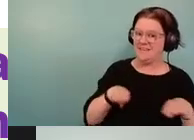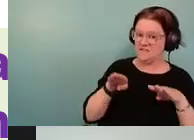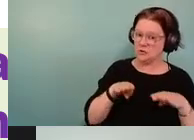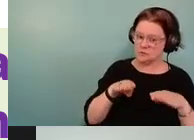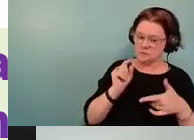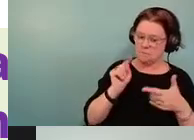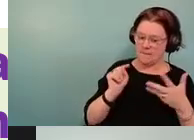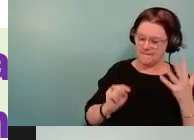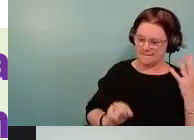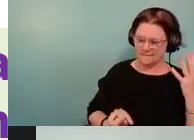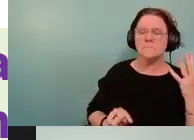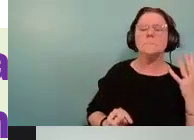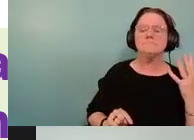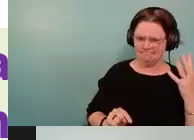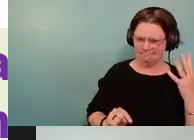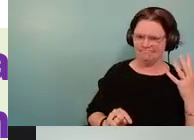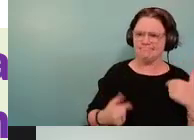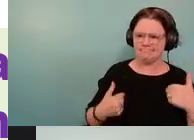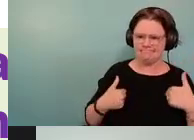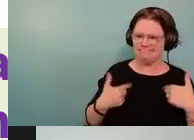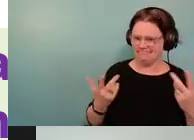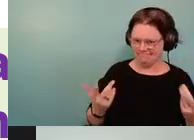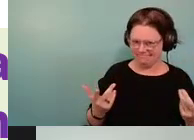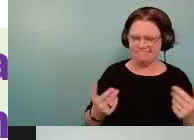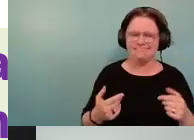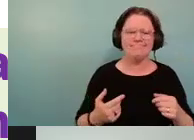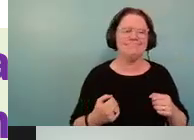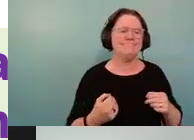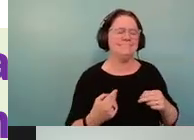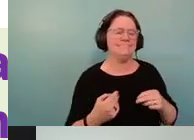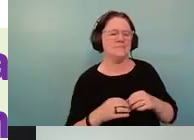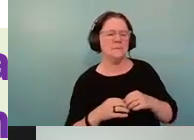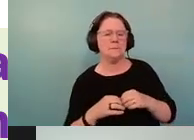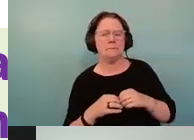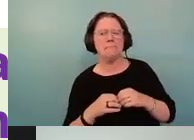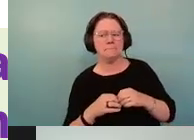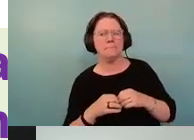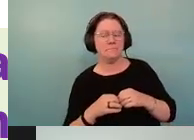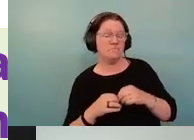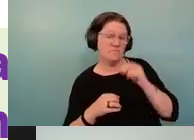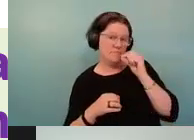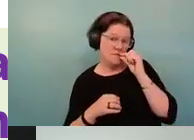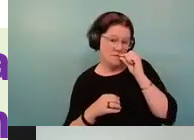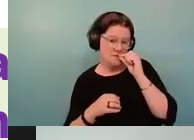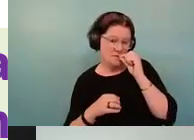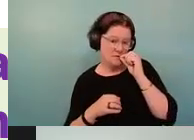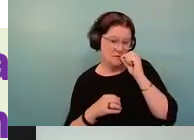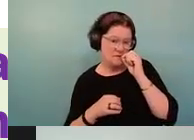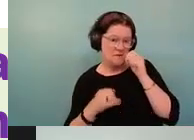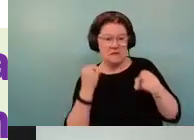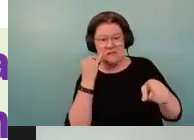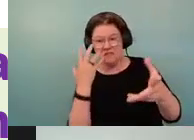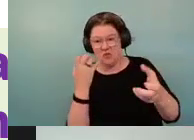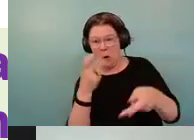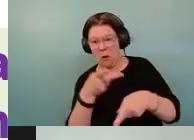she could put a thing on it that said, I'm leaking. So, a tool that I use that if you want to use or if